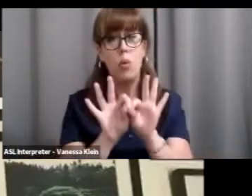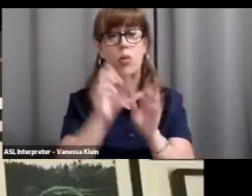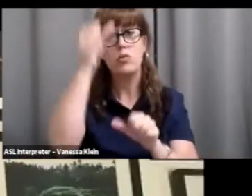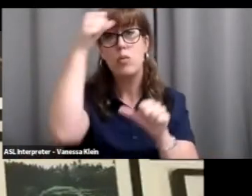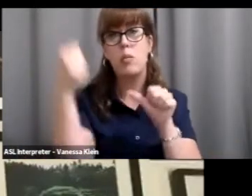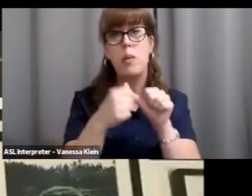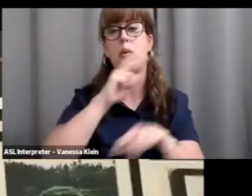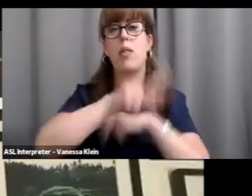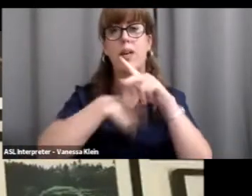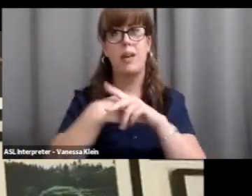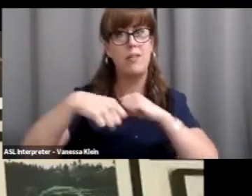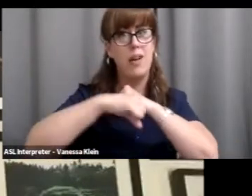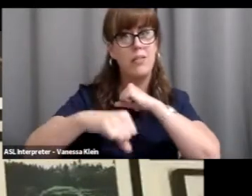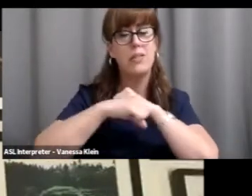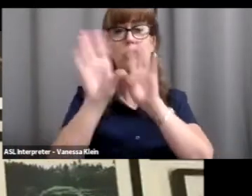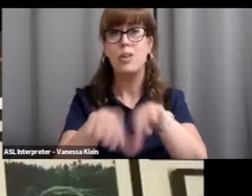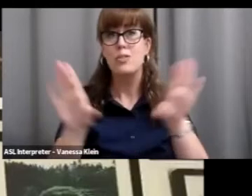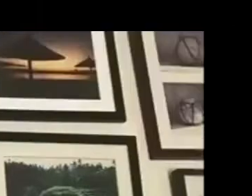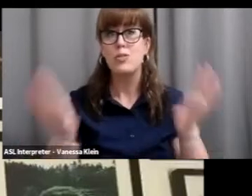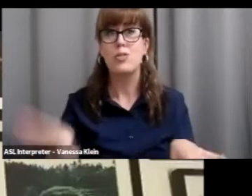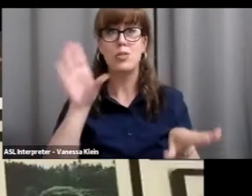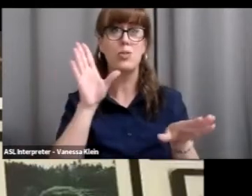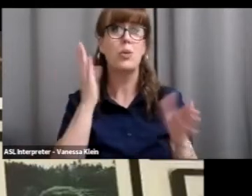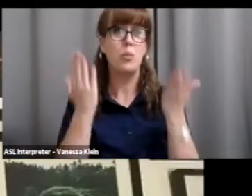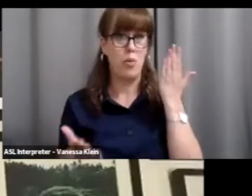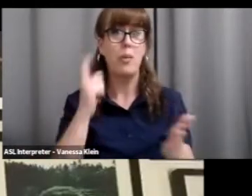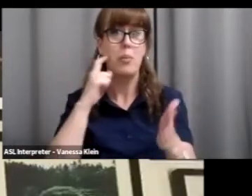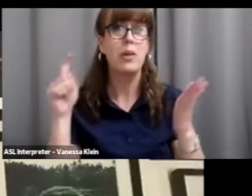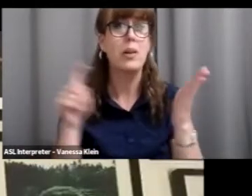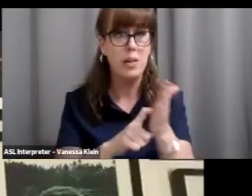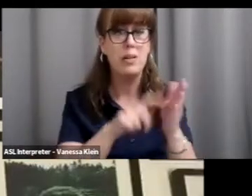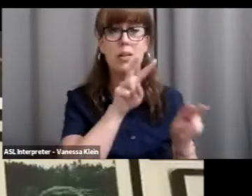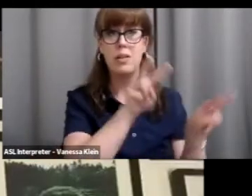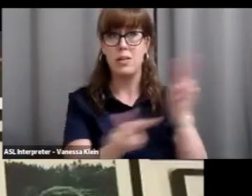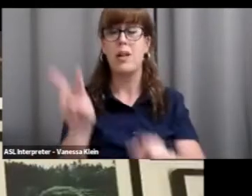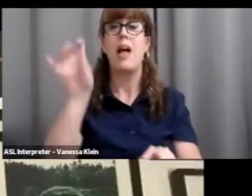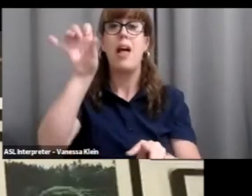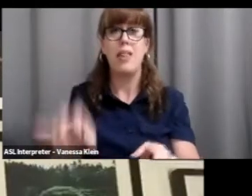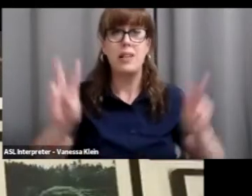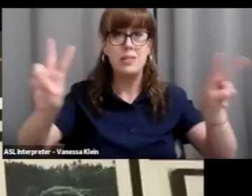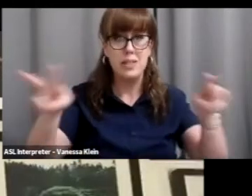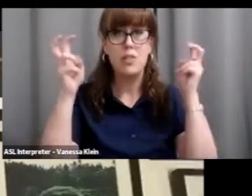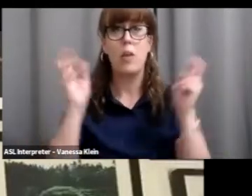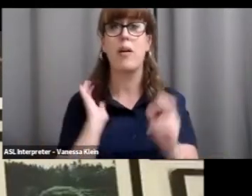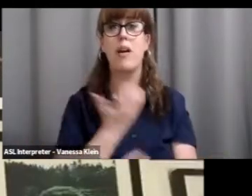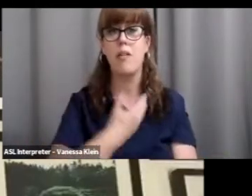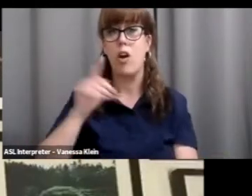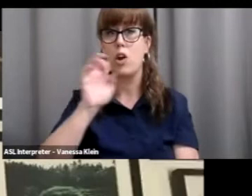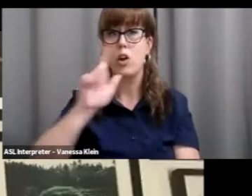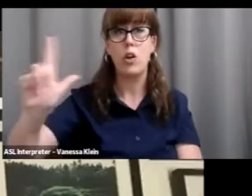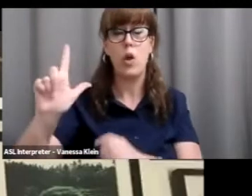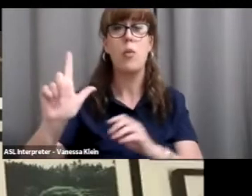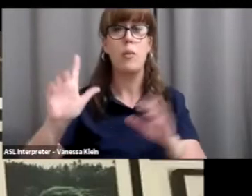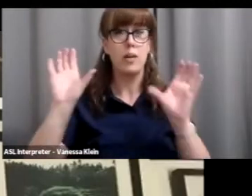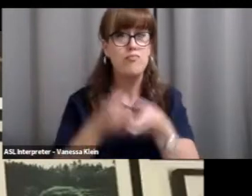to be seen by children and how it is influencing them, which is the topic of our Global Sea Jane Salon today. We are